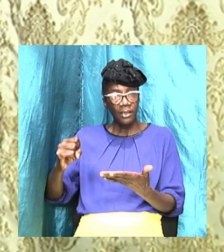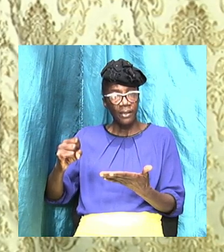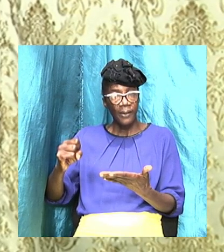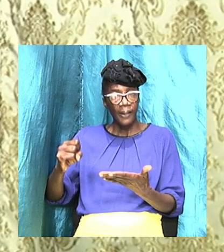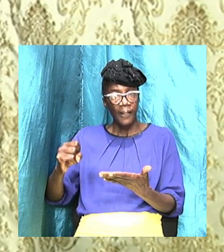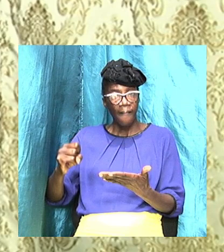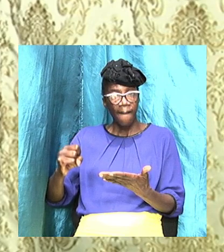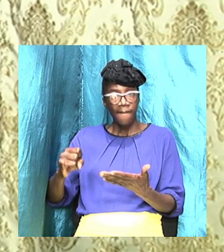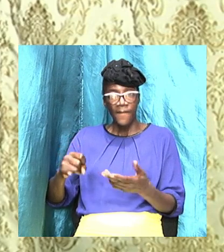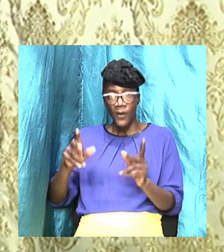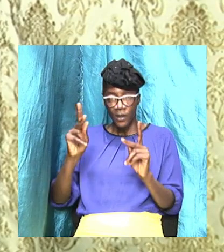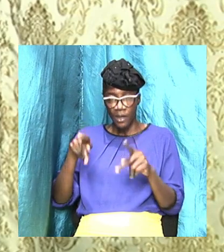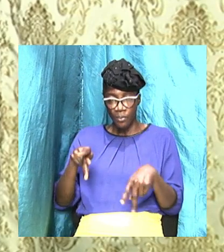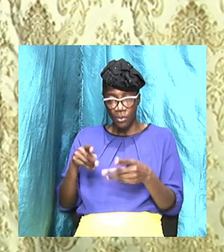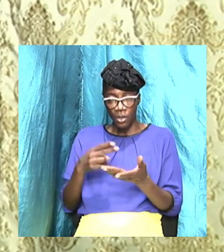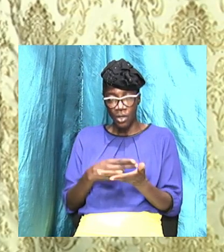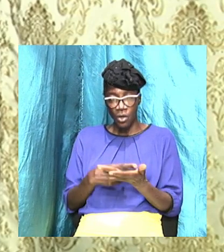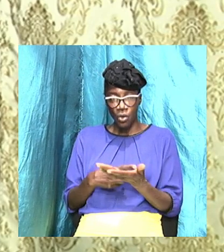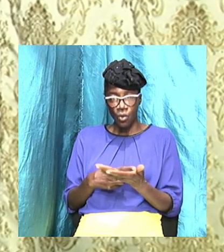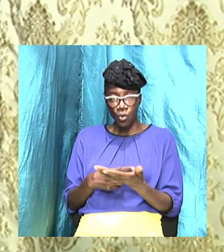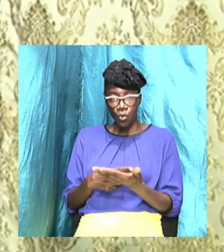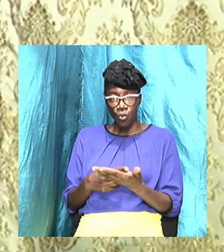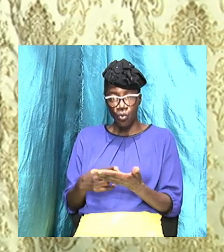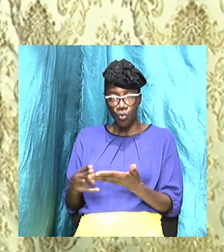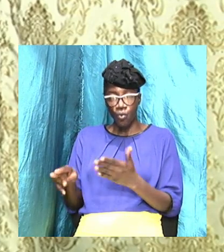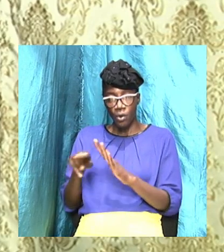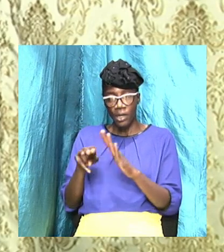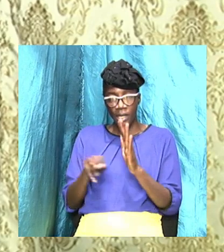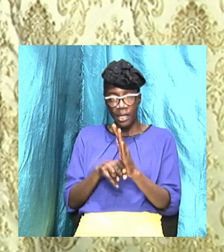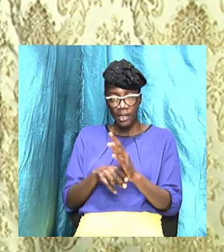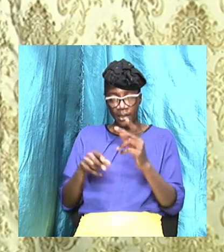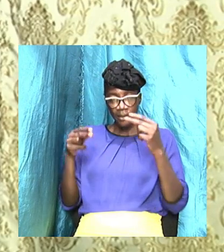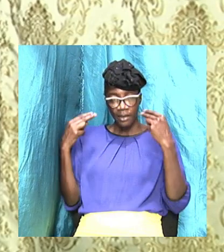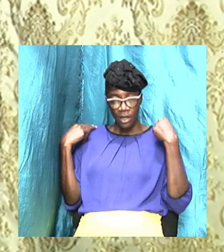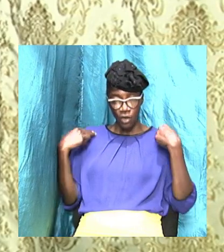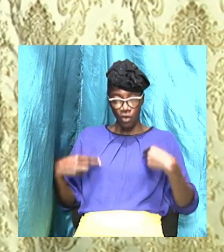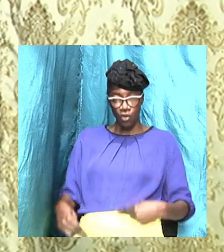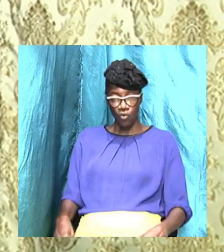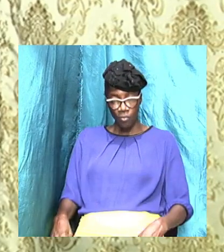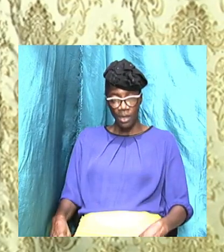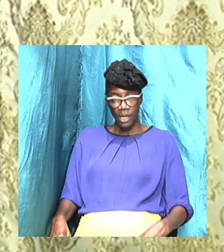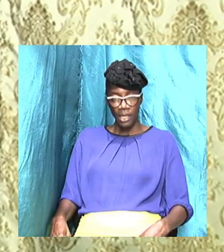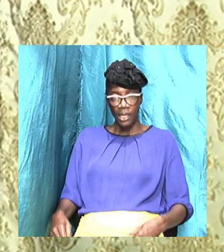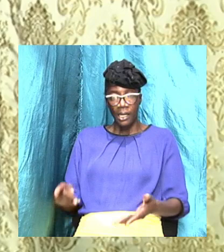When we apply the word holiness to human being, holiness is purity of heart.